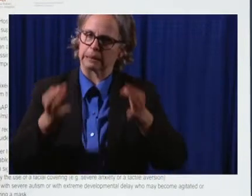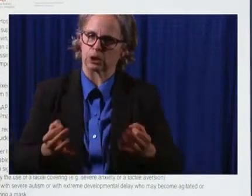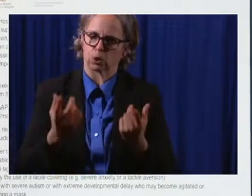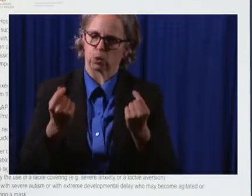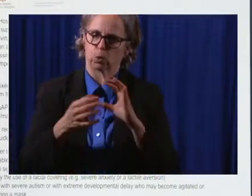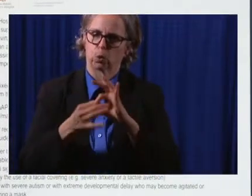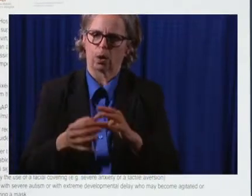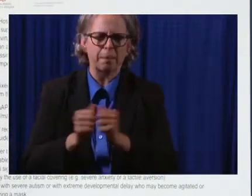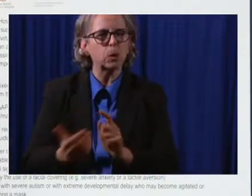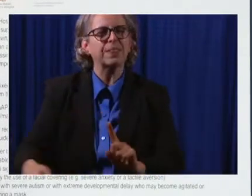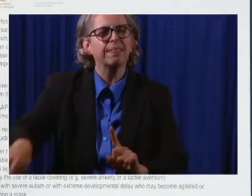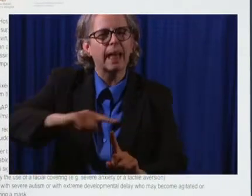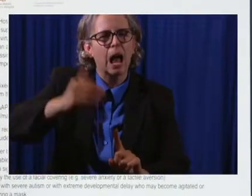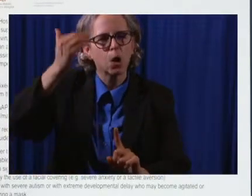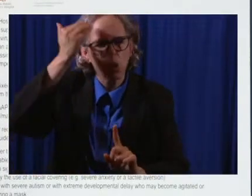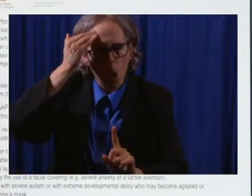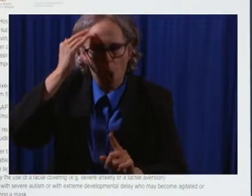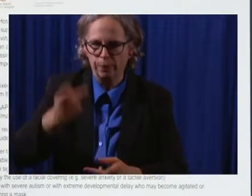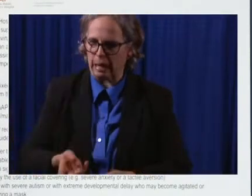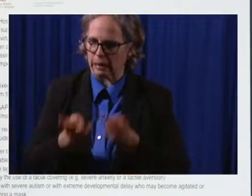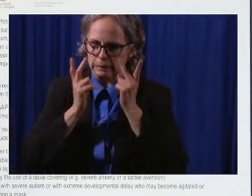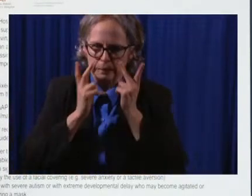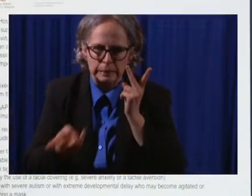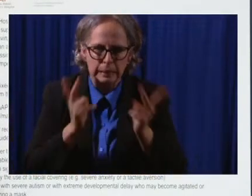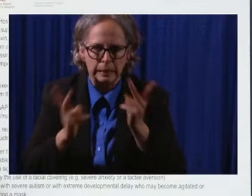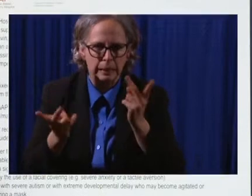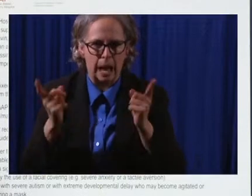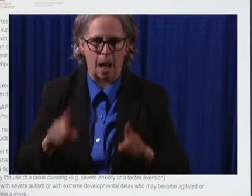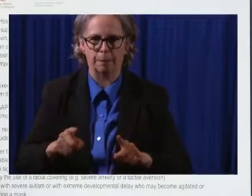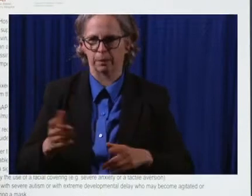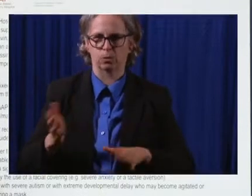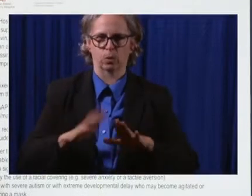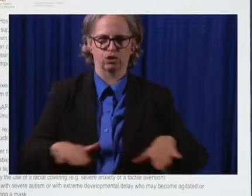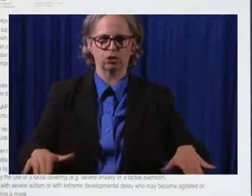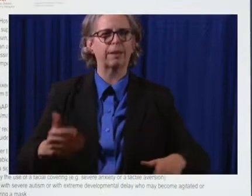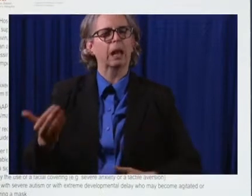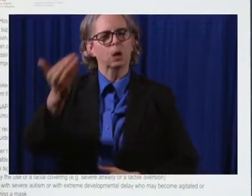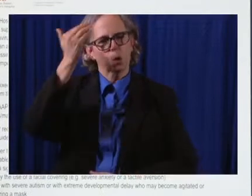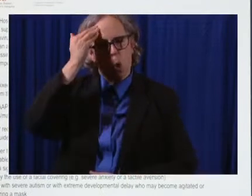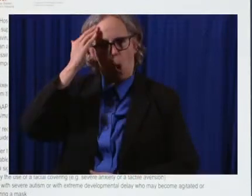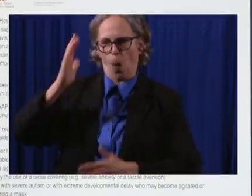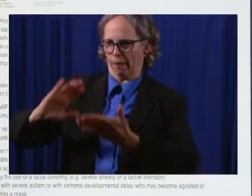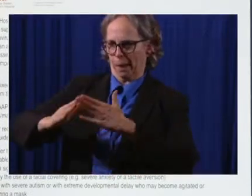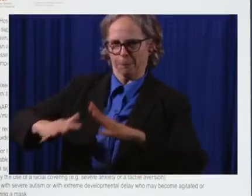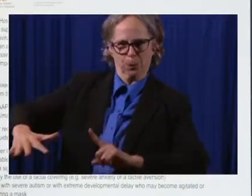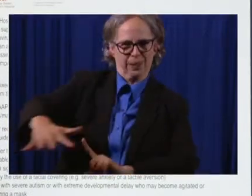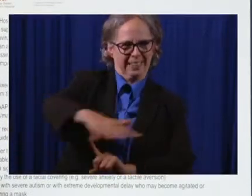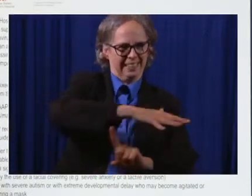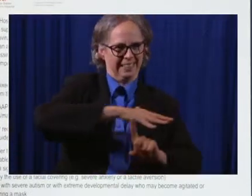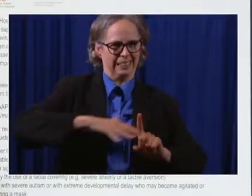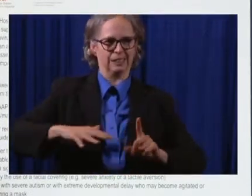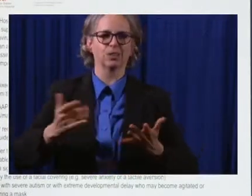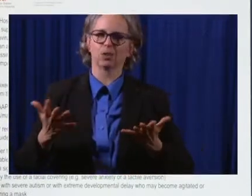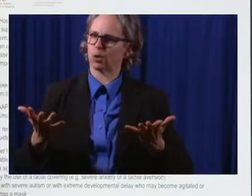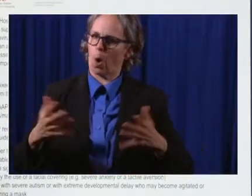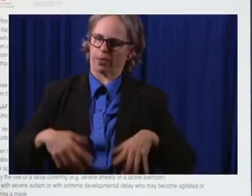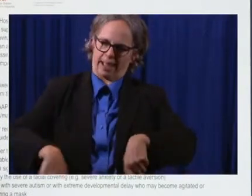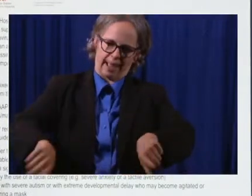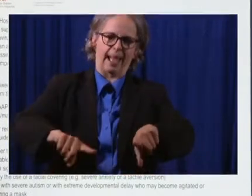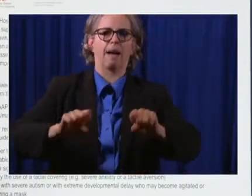directly accountable and are seeing what's happening to their kids and to the adults in that school system. That's where you're going to see it first.